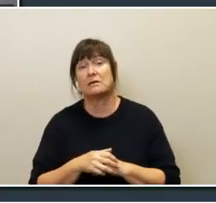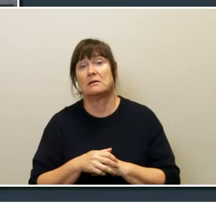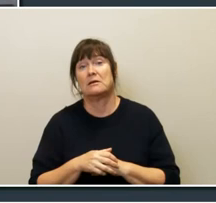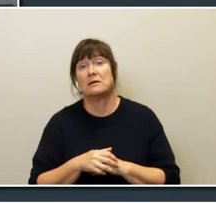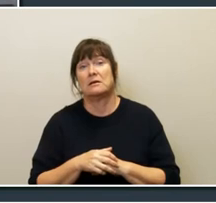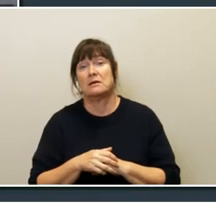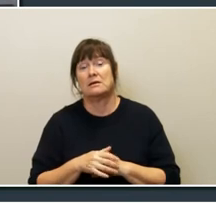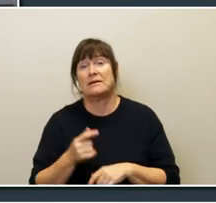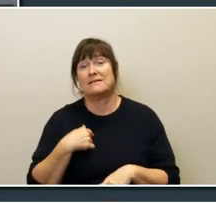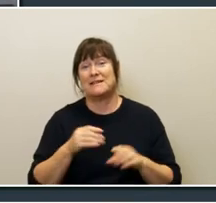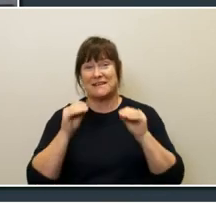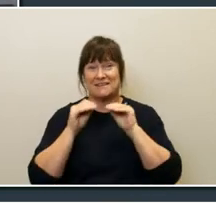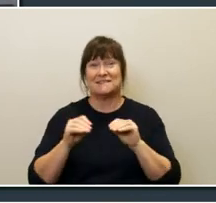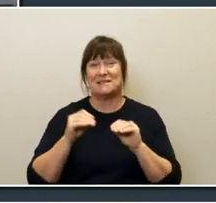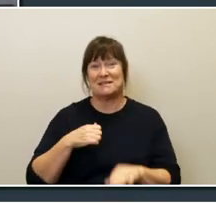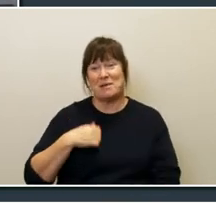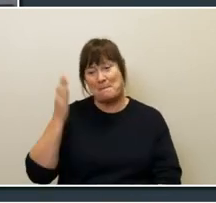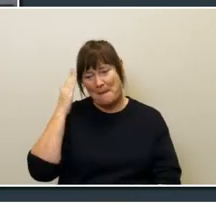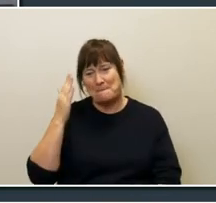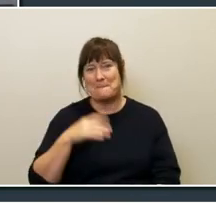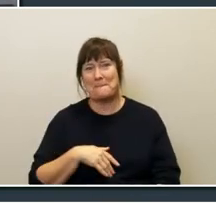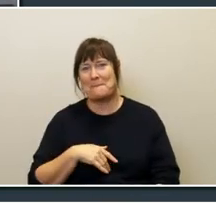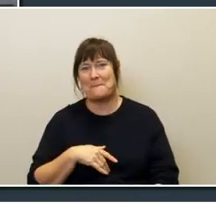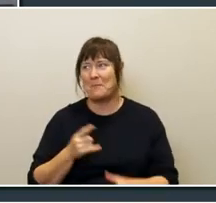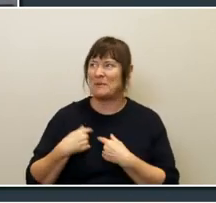It's like I'm teaching my mother to suck eggs.